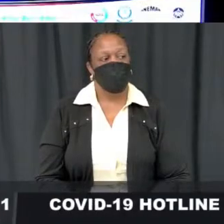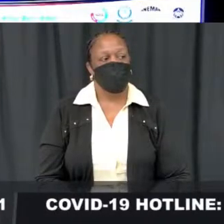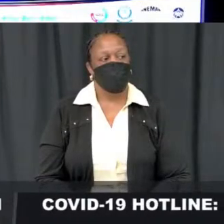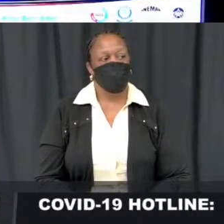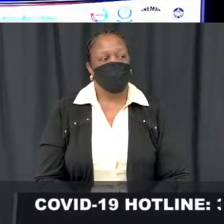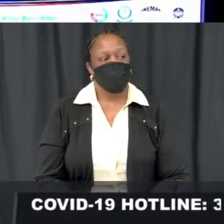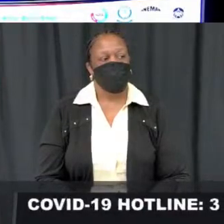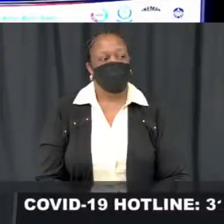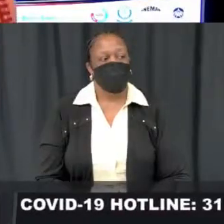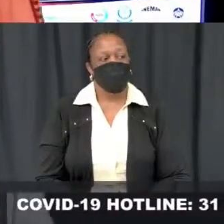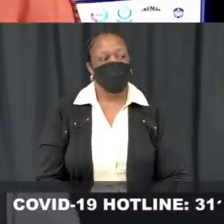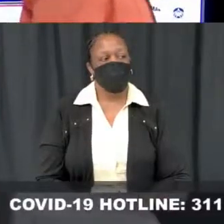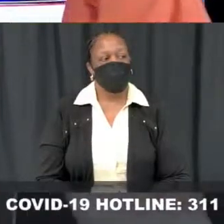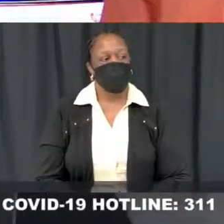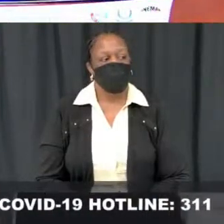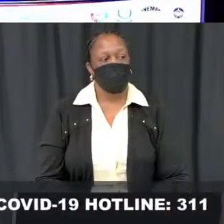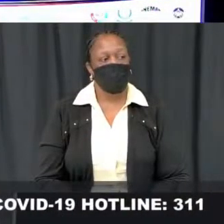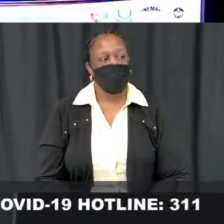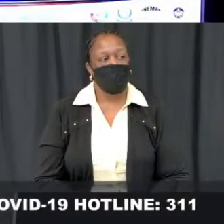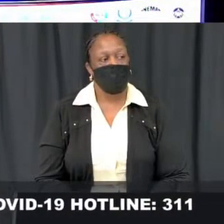presentation.